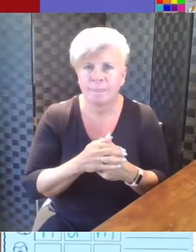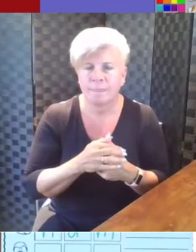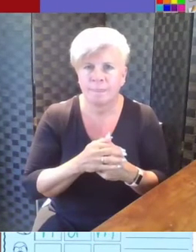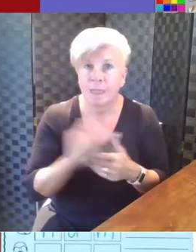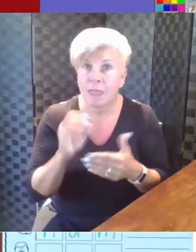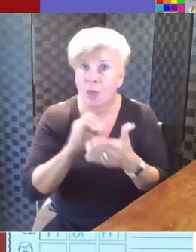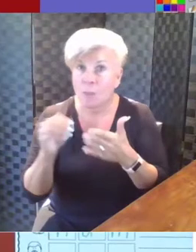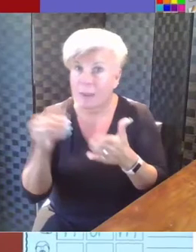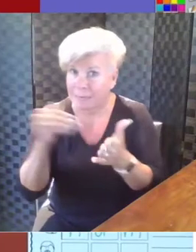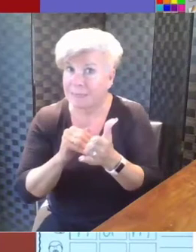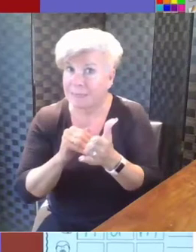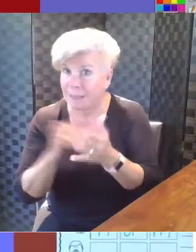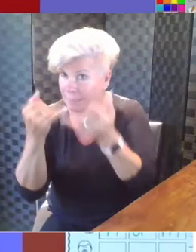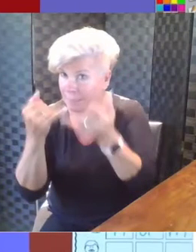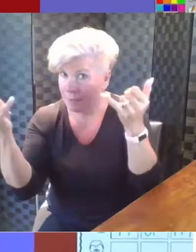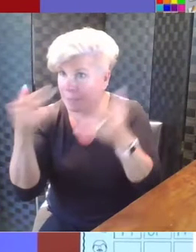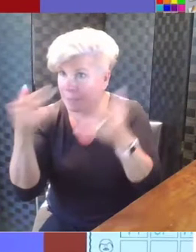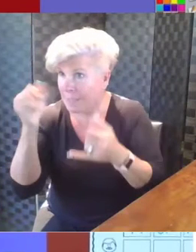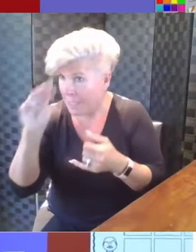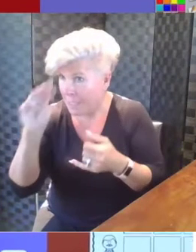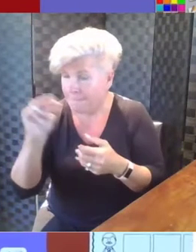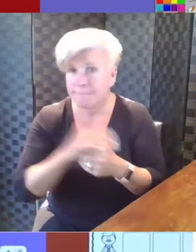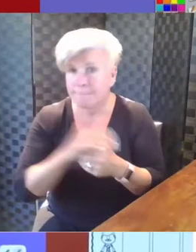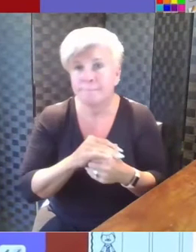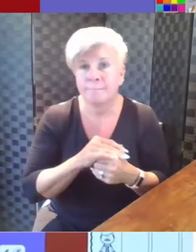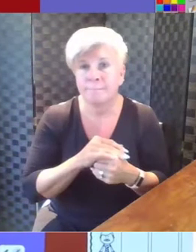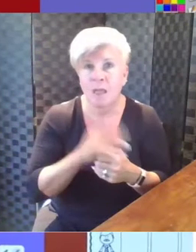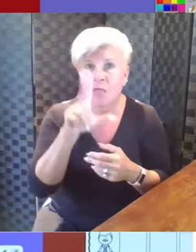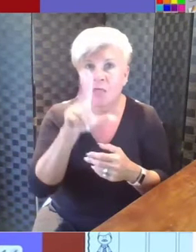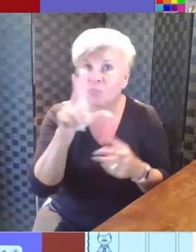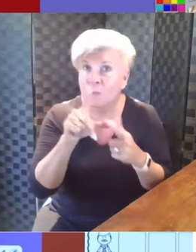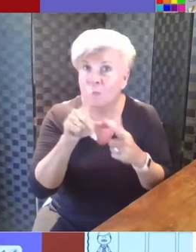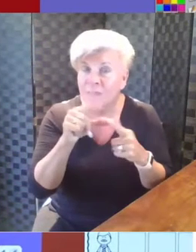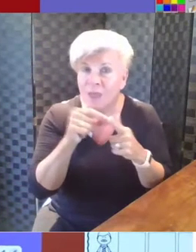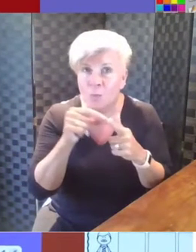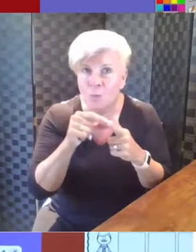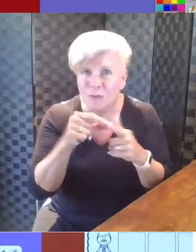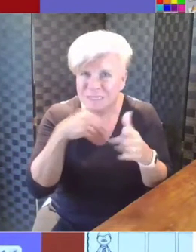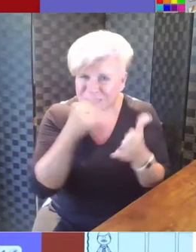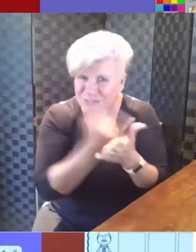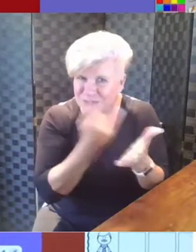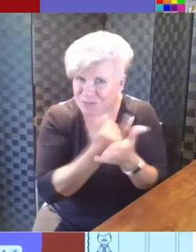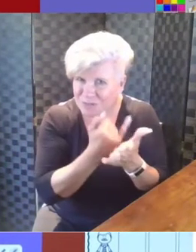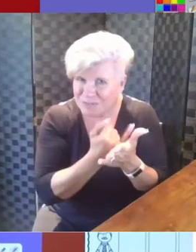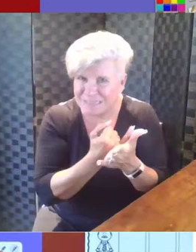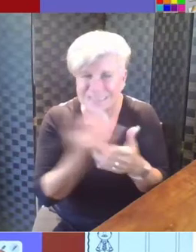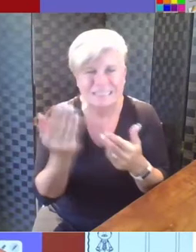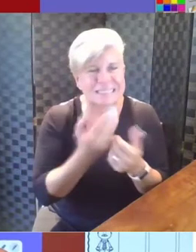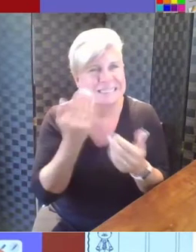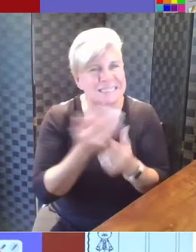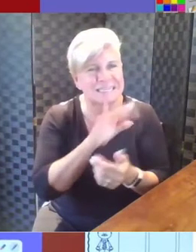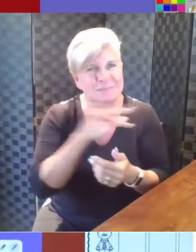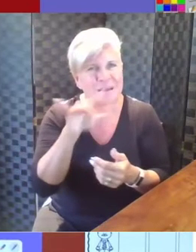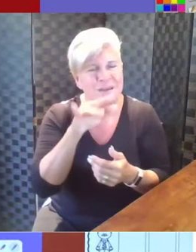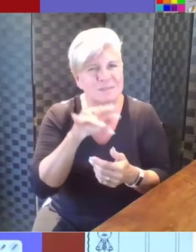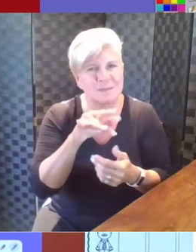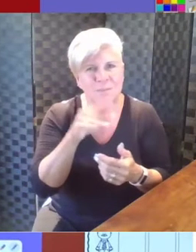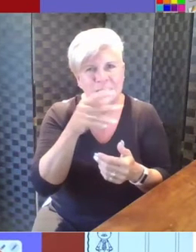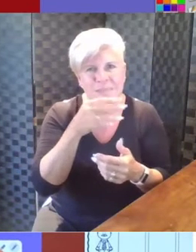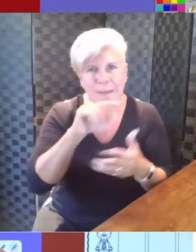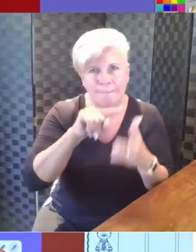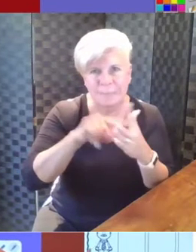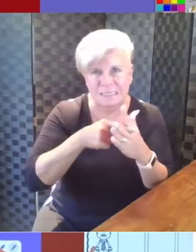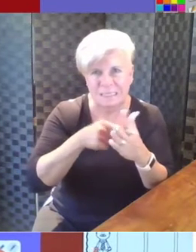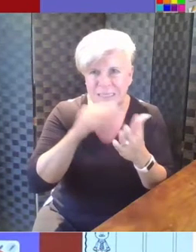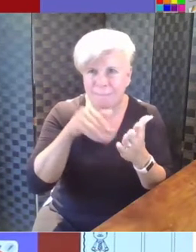then you could write it again. Ham. If there's a 3-letter word in your journal, these are going to be so easy for you to spell now because we're going to be listening for these beginning, middle, ending